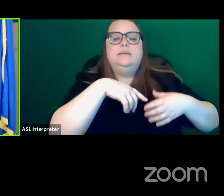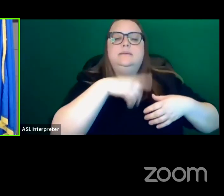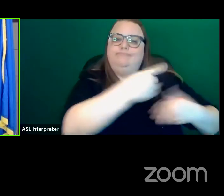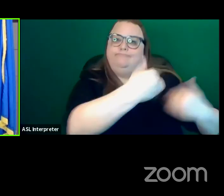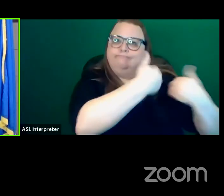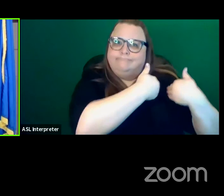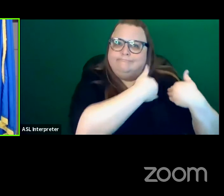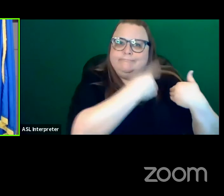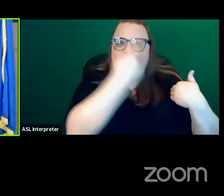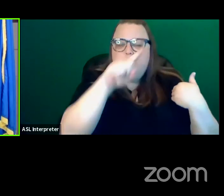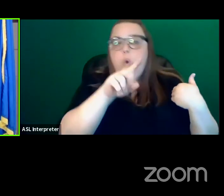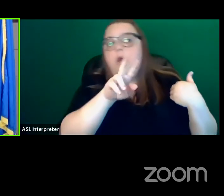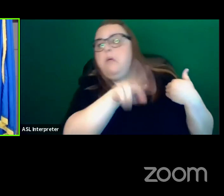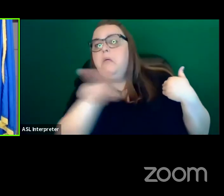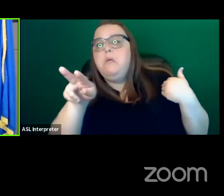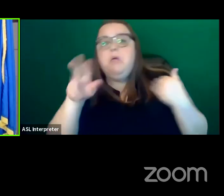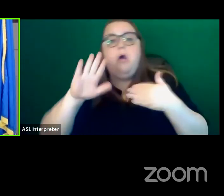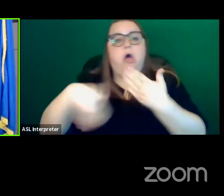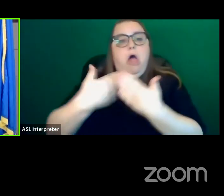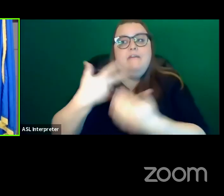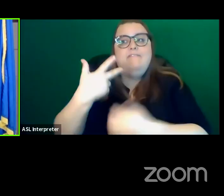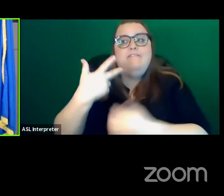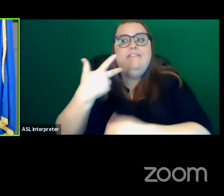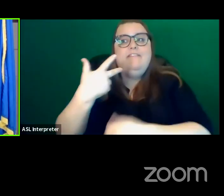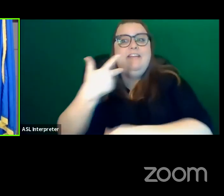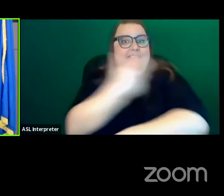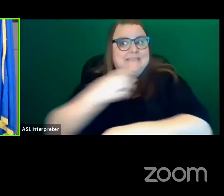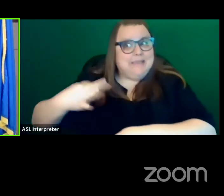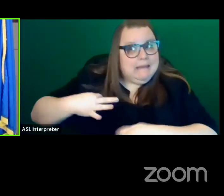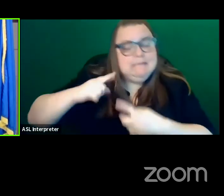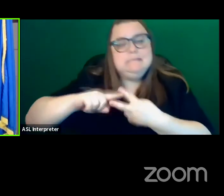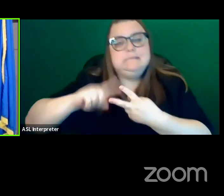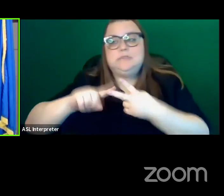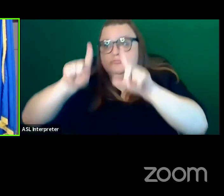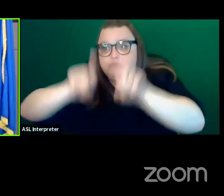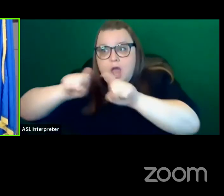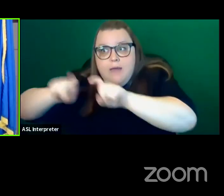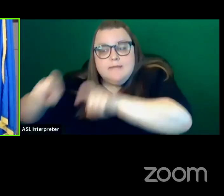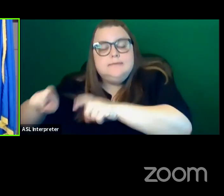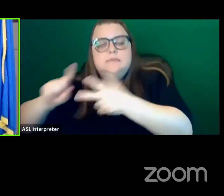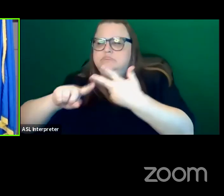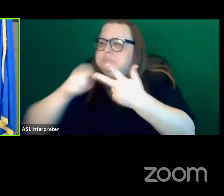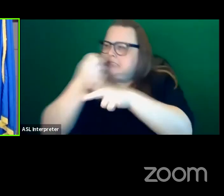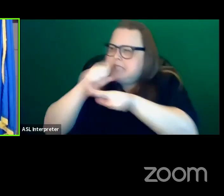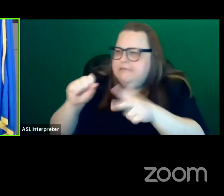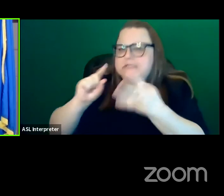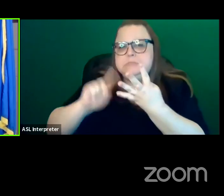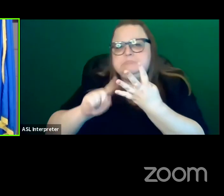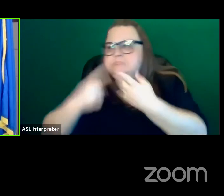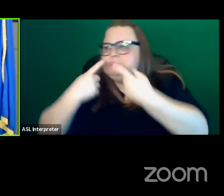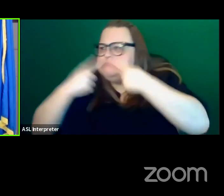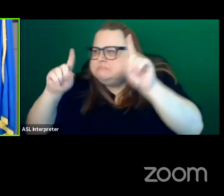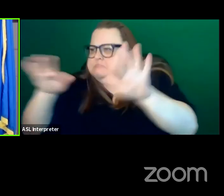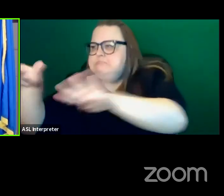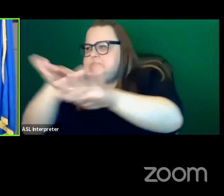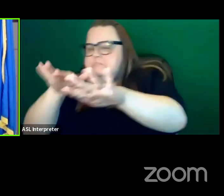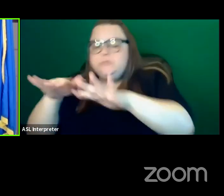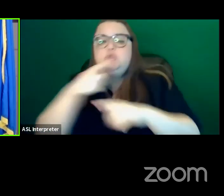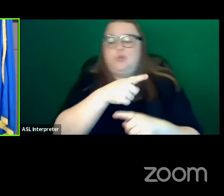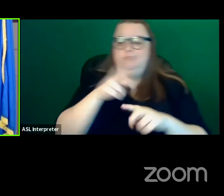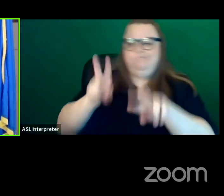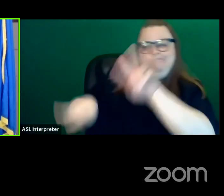candidates, trials, evidence of safety and efficacy, and other information to independently provide recommendations